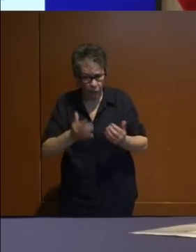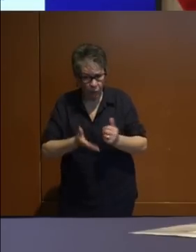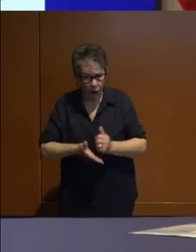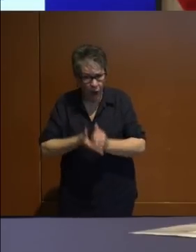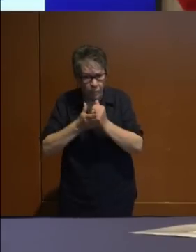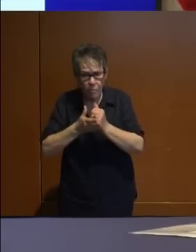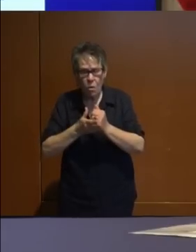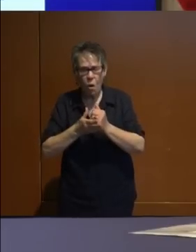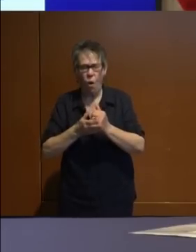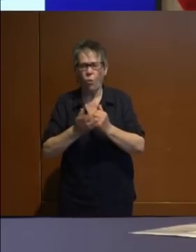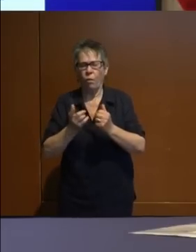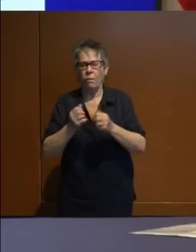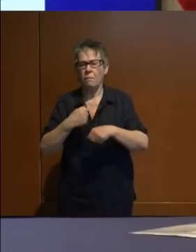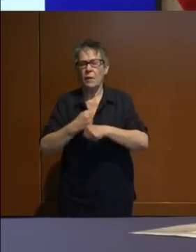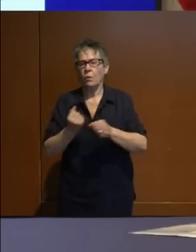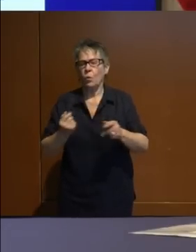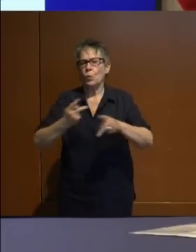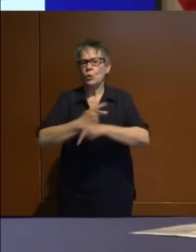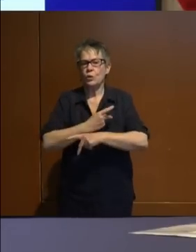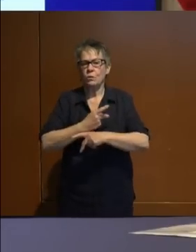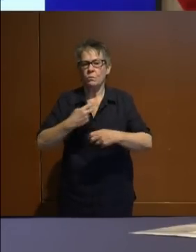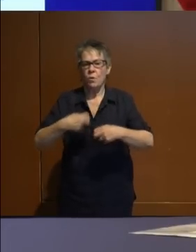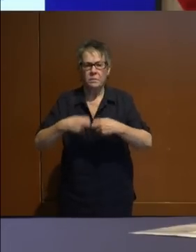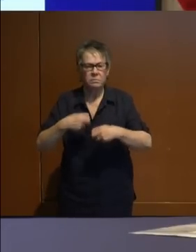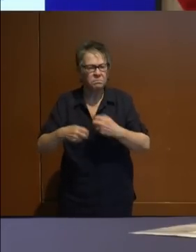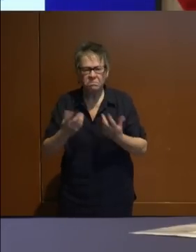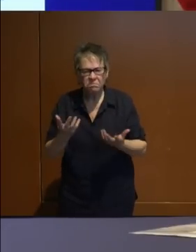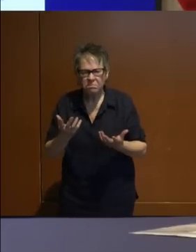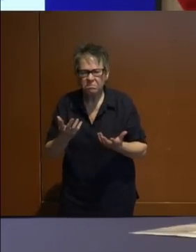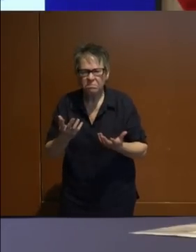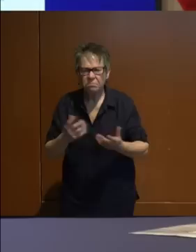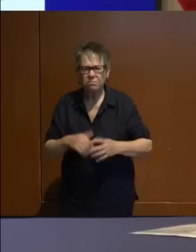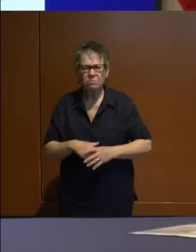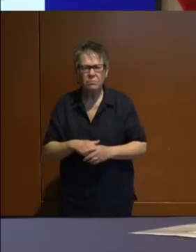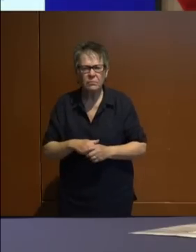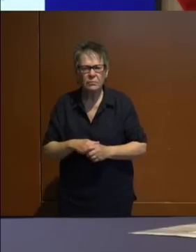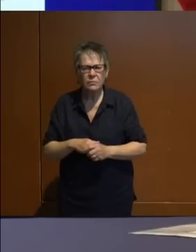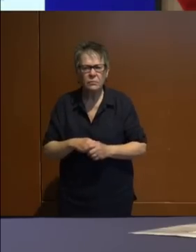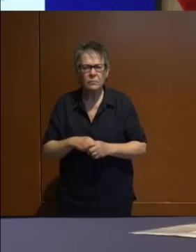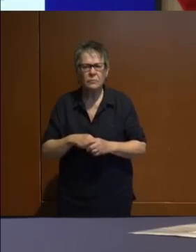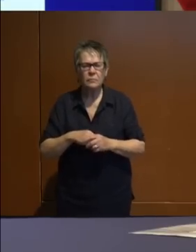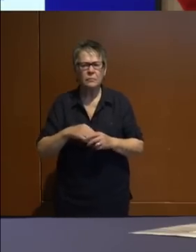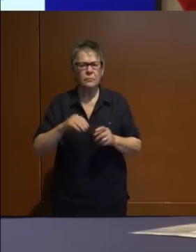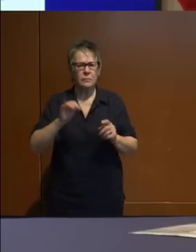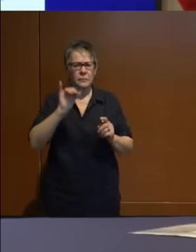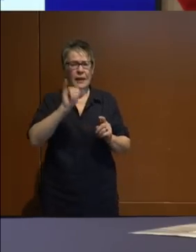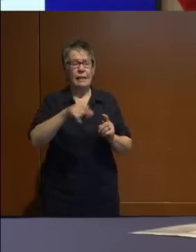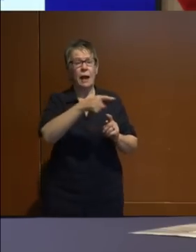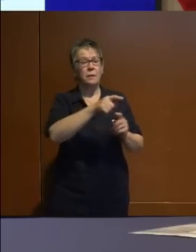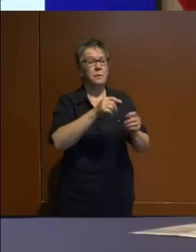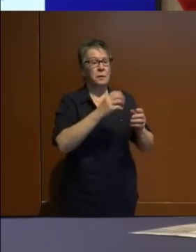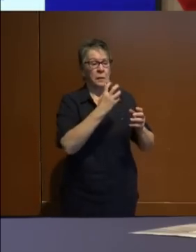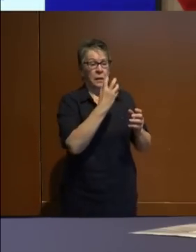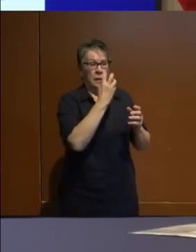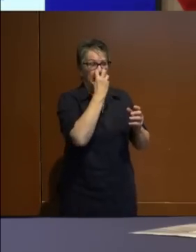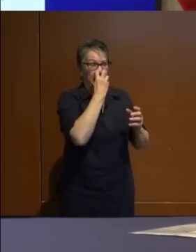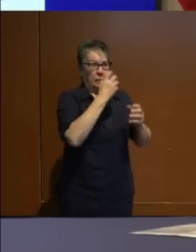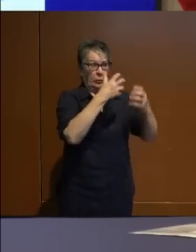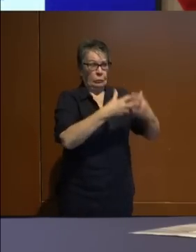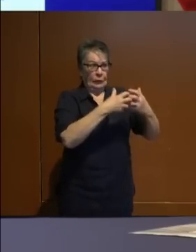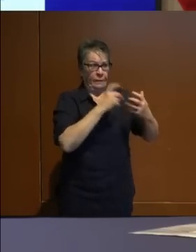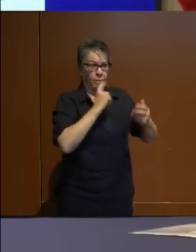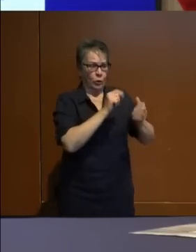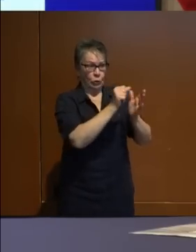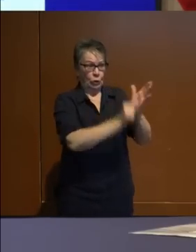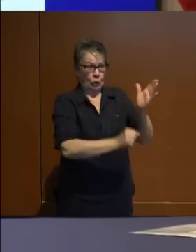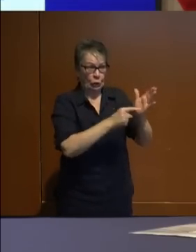is effective? And with regard to the anesthesia machines that can be transformed, I guess, do